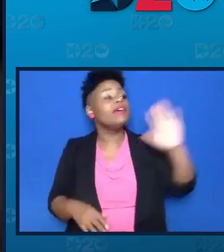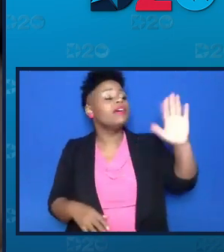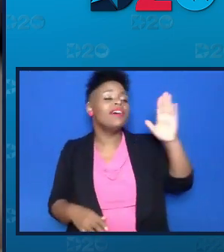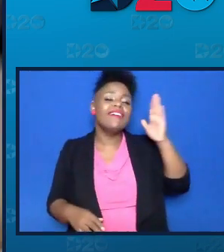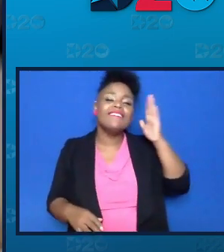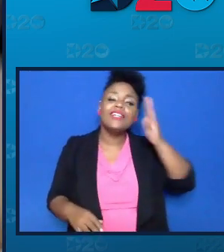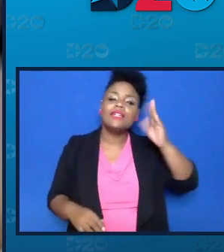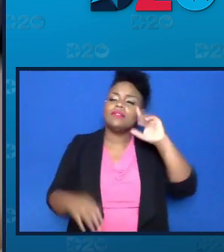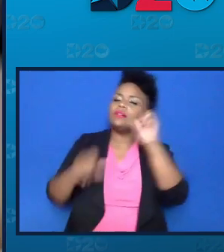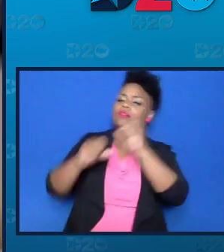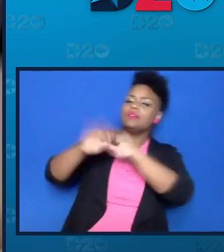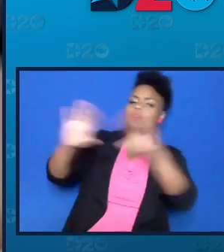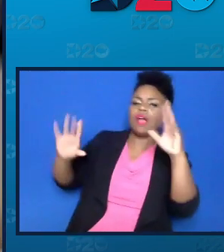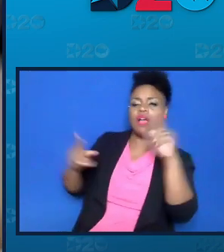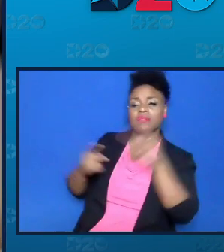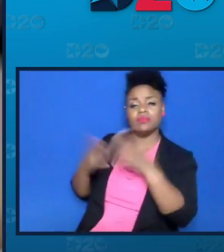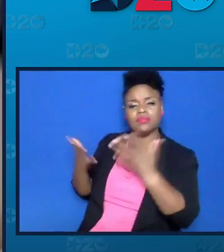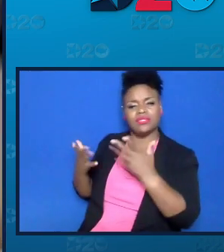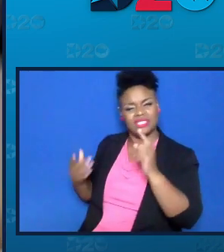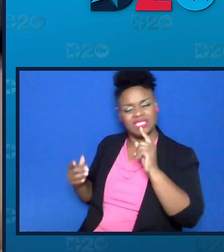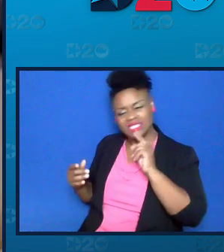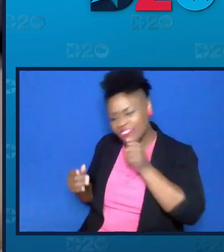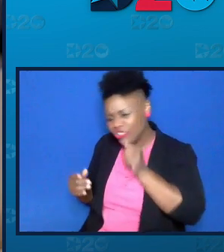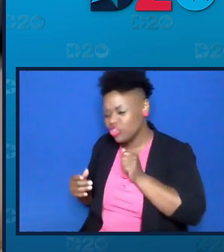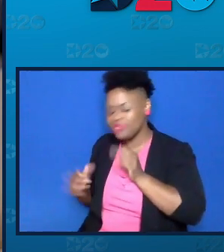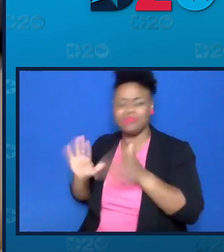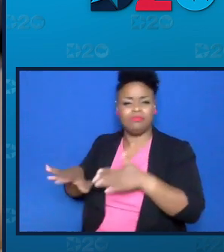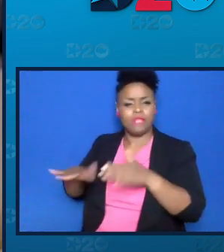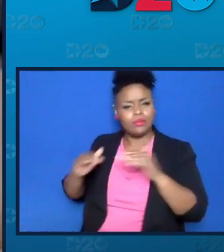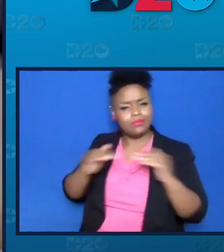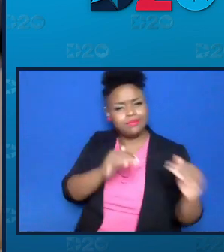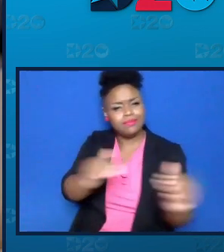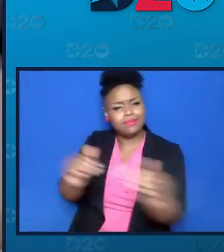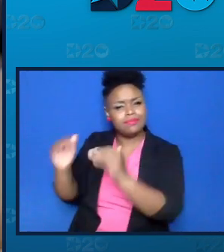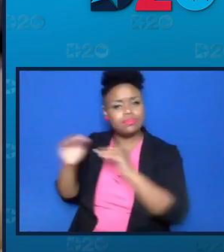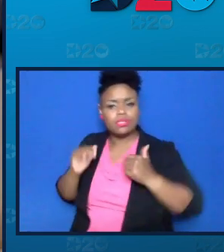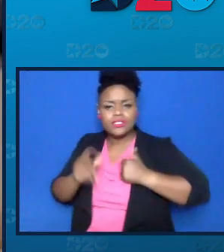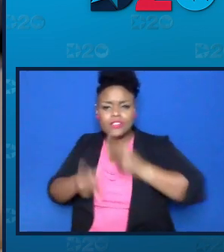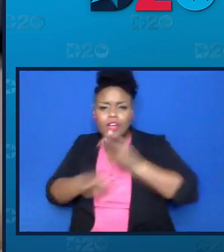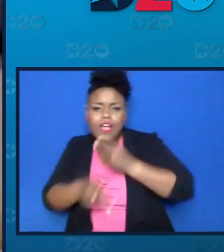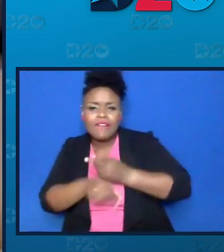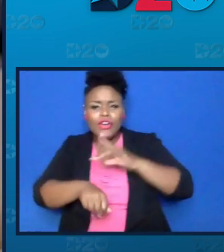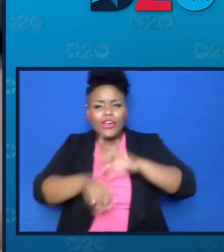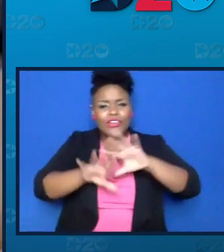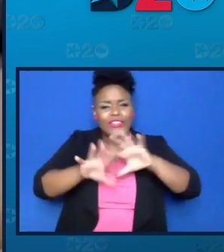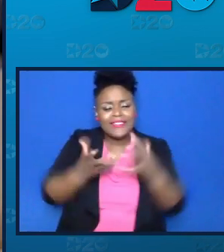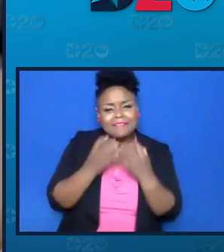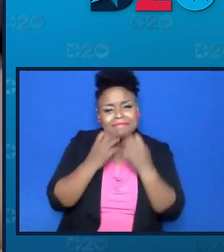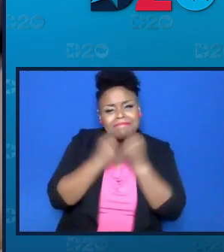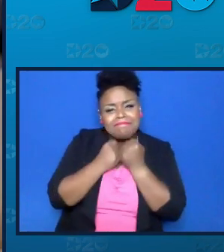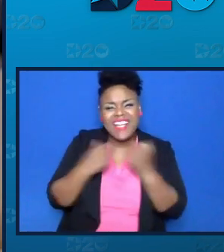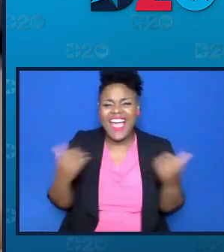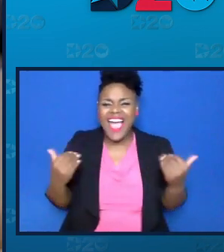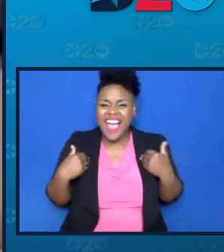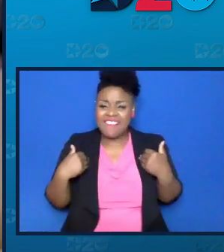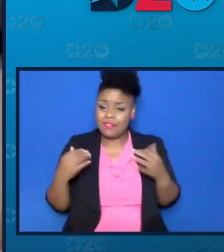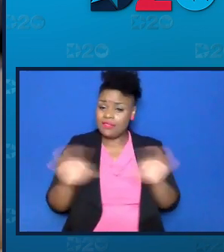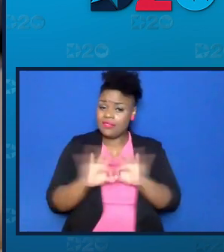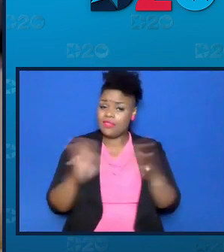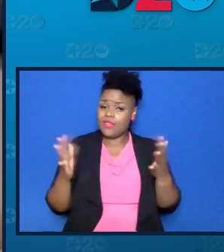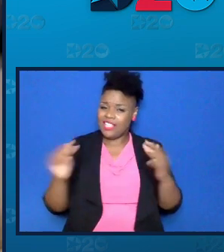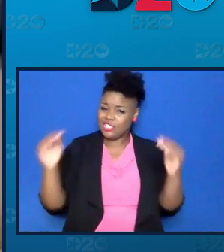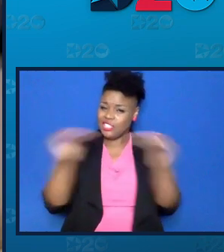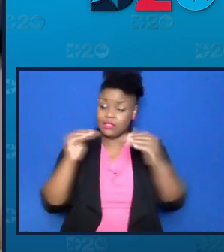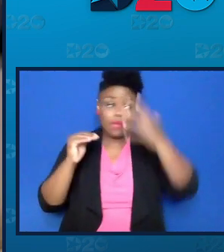justice, where we're better stewards of creation, where we have a more just immigration policy, and where we call out and confront the original sins